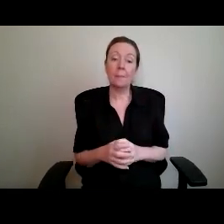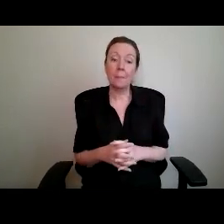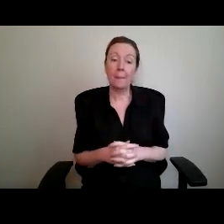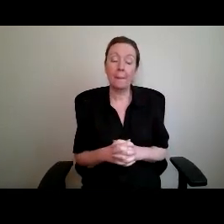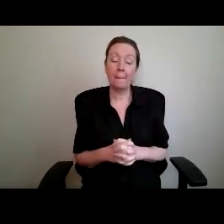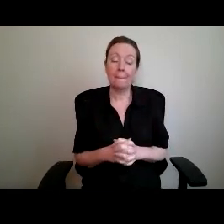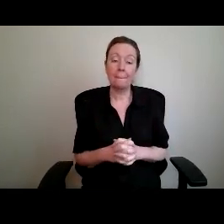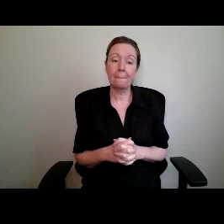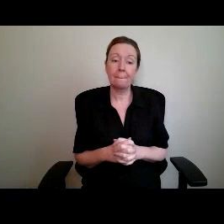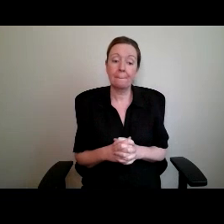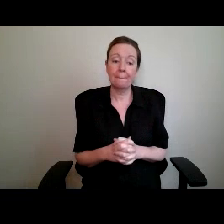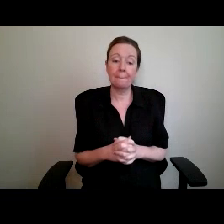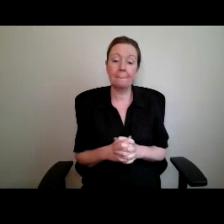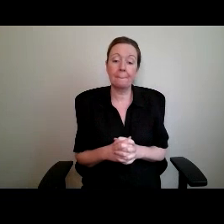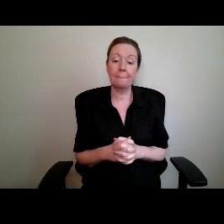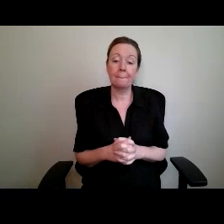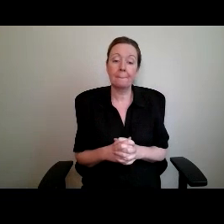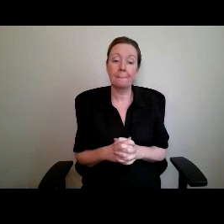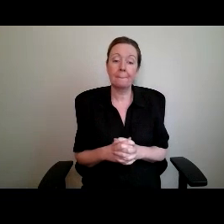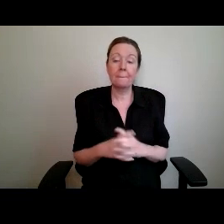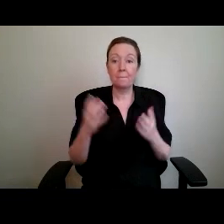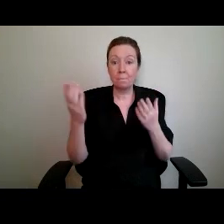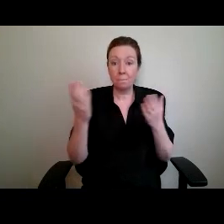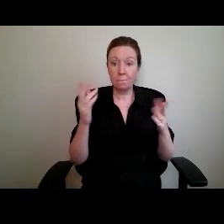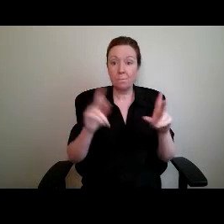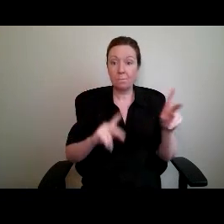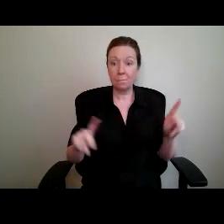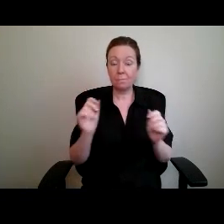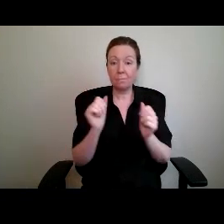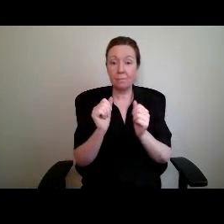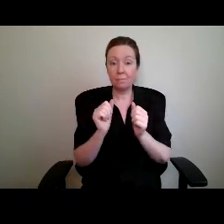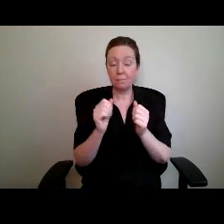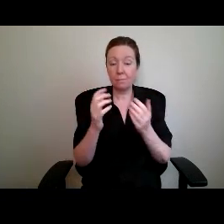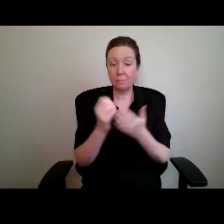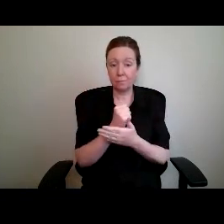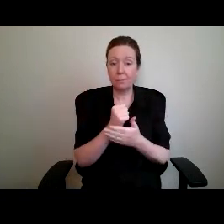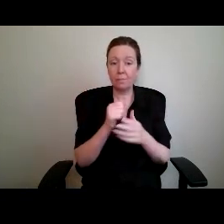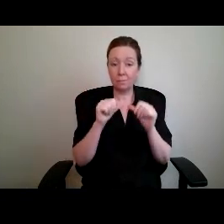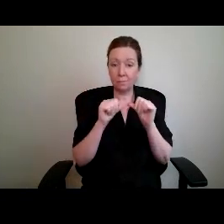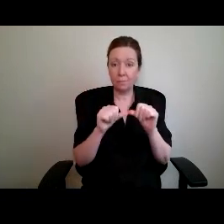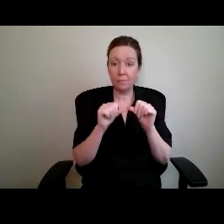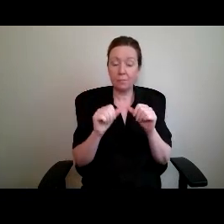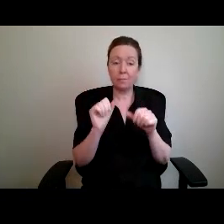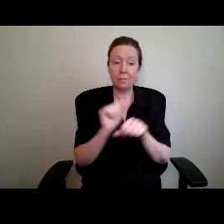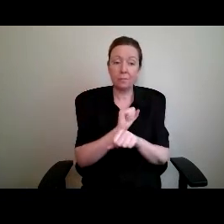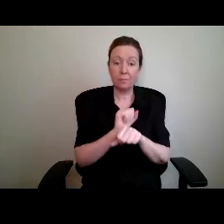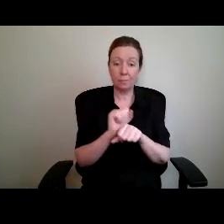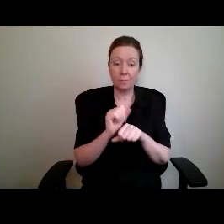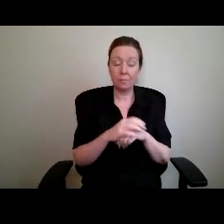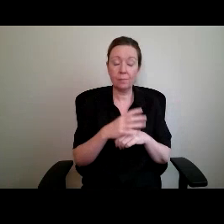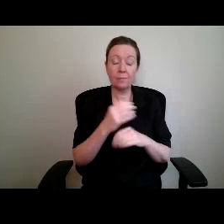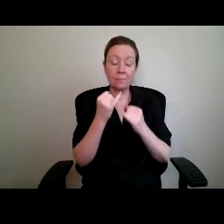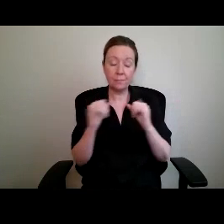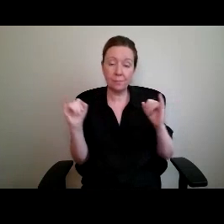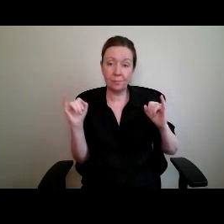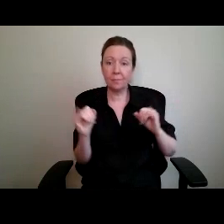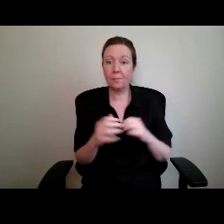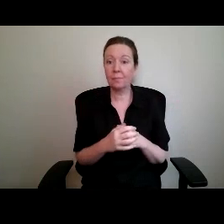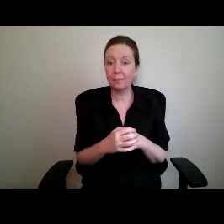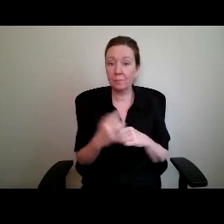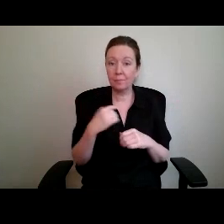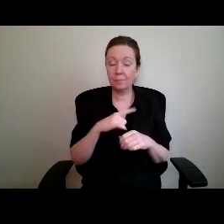our mission is to serve people to secure and maintain employment and independence. We